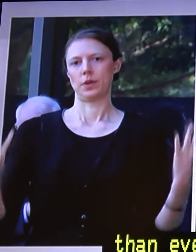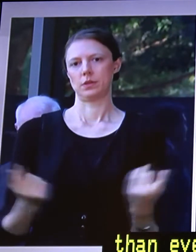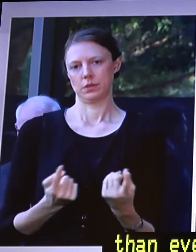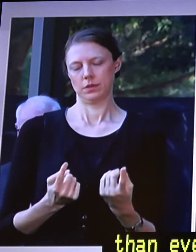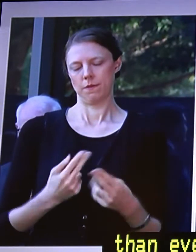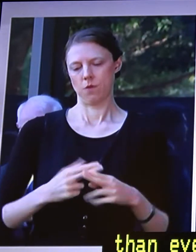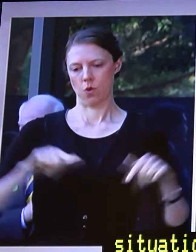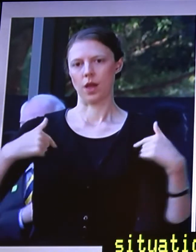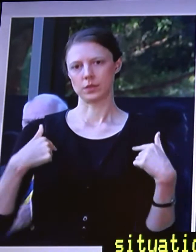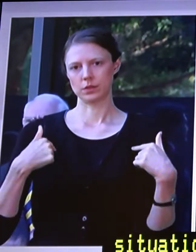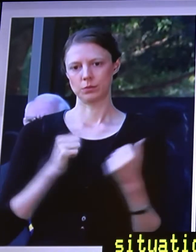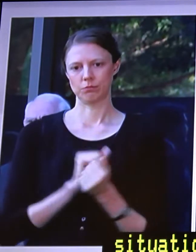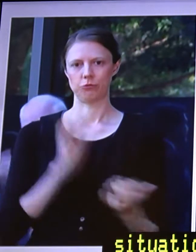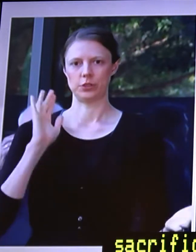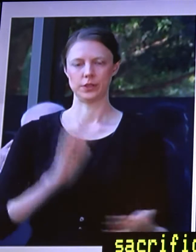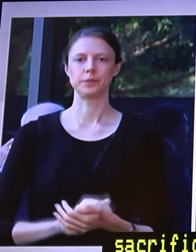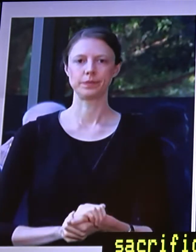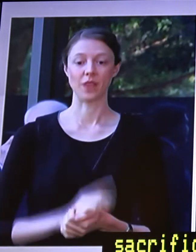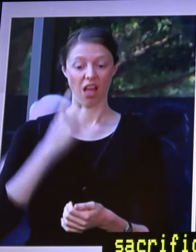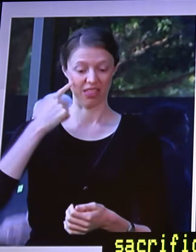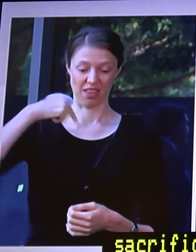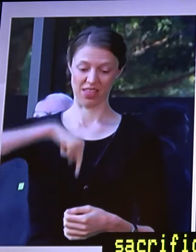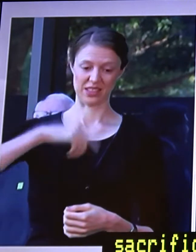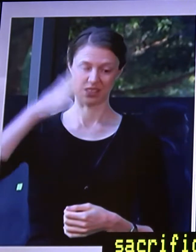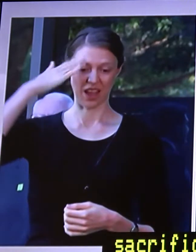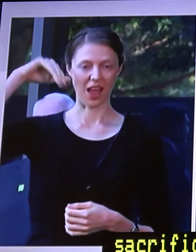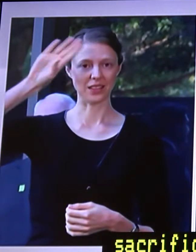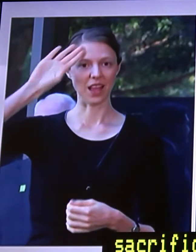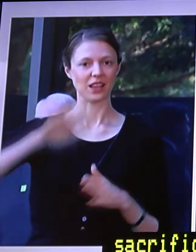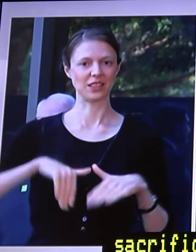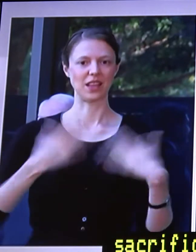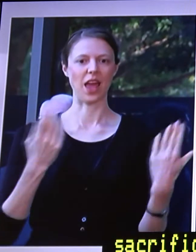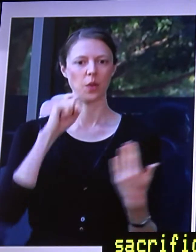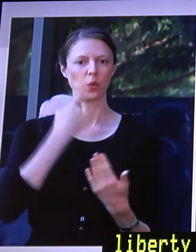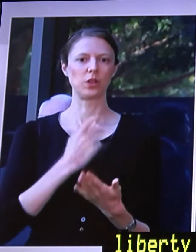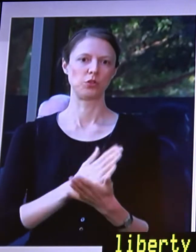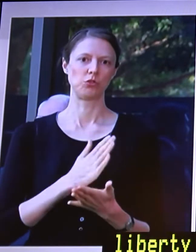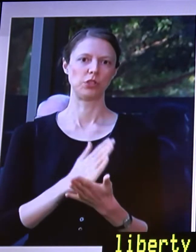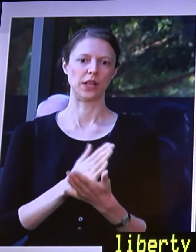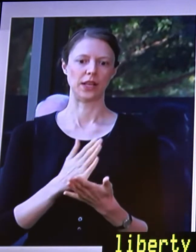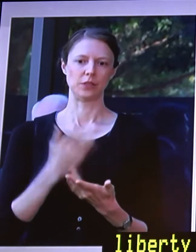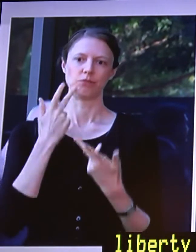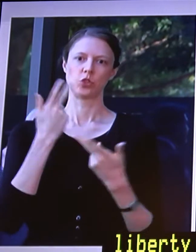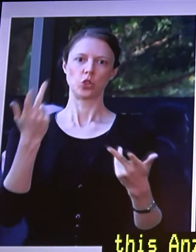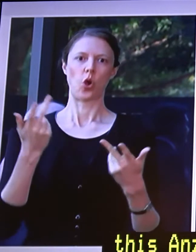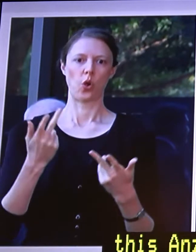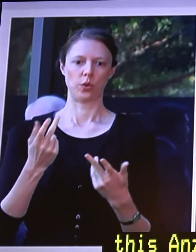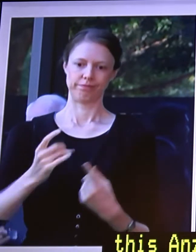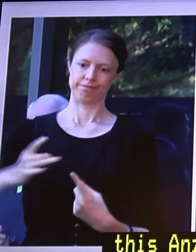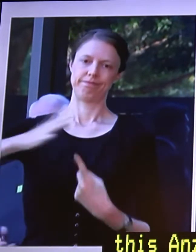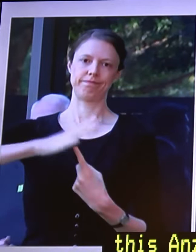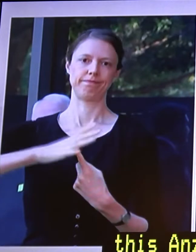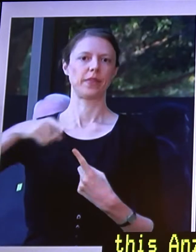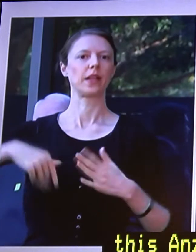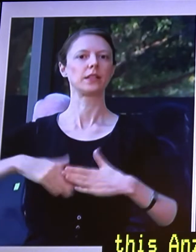all of us. And I think this Anzac Day, more than others, will be able to really soak the significance of this momentous day. And